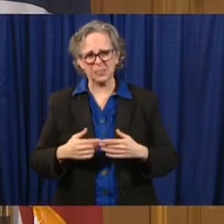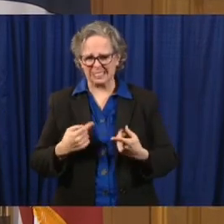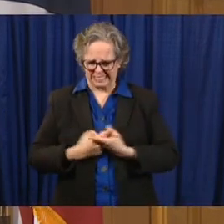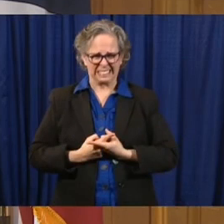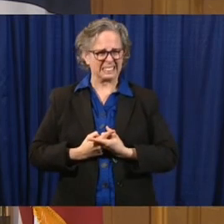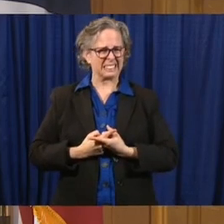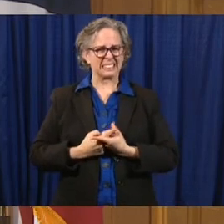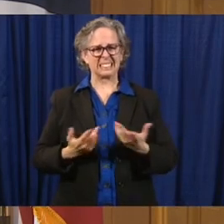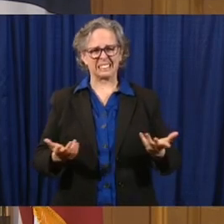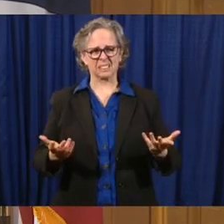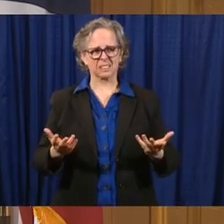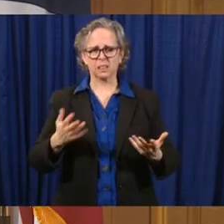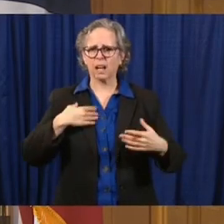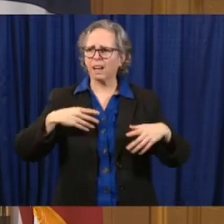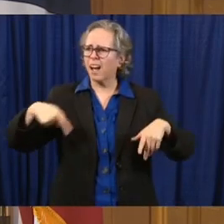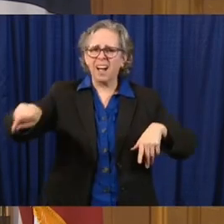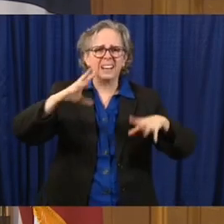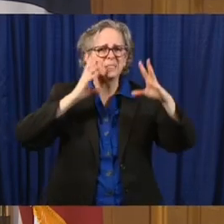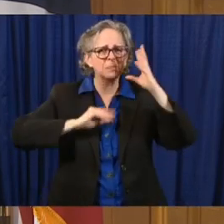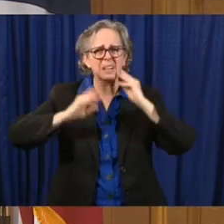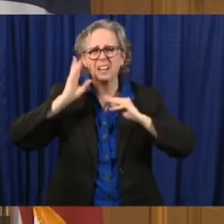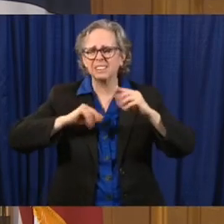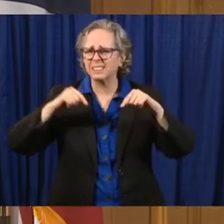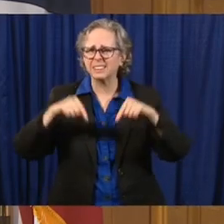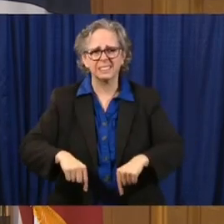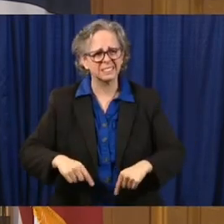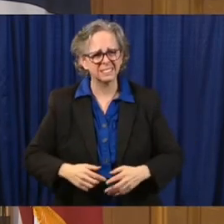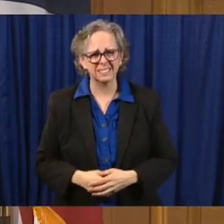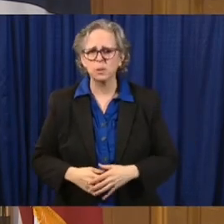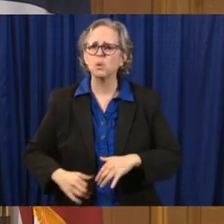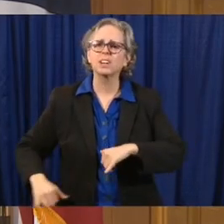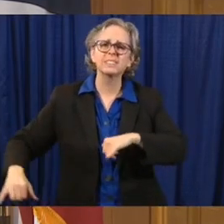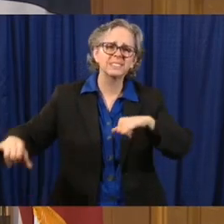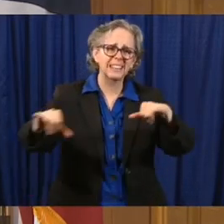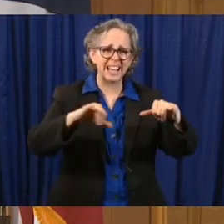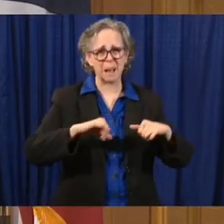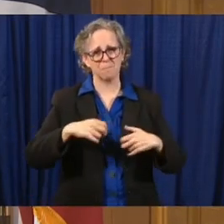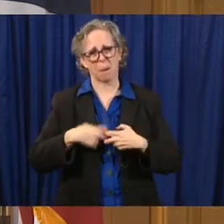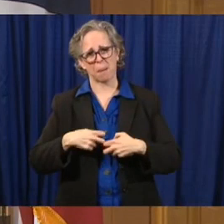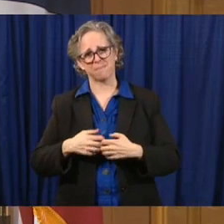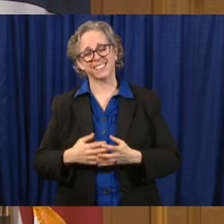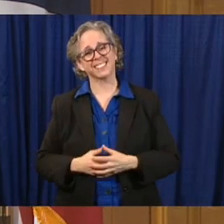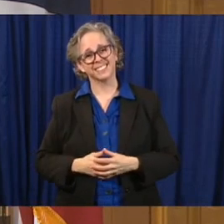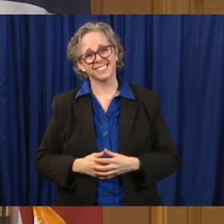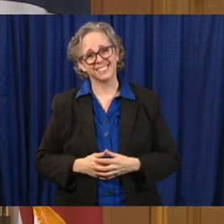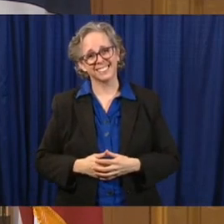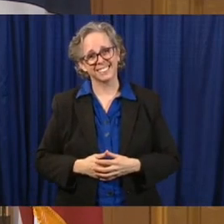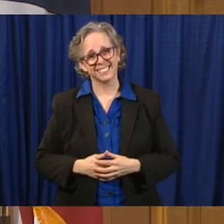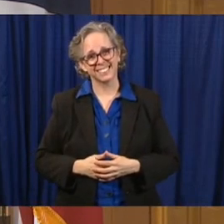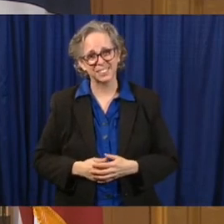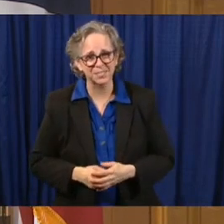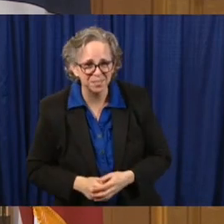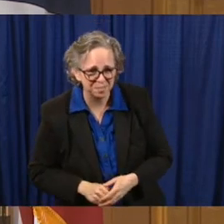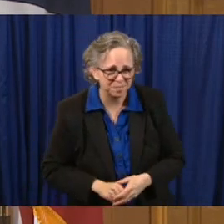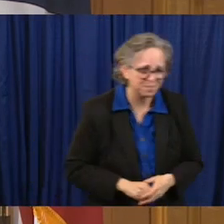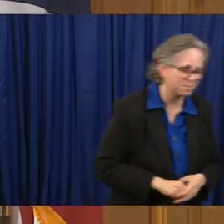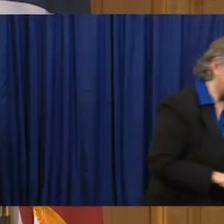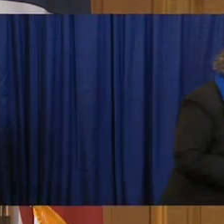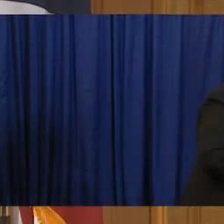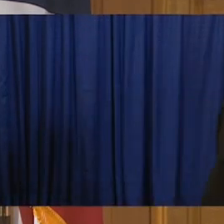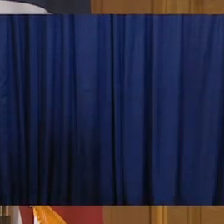to do, but we also have this monster out there that is lurking and will continue to try to